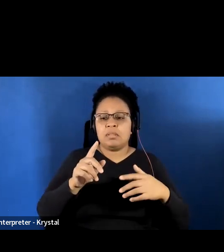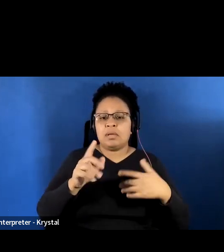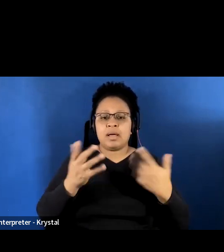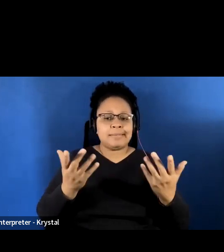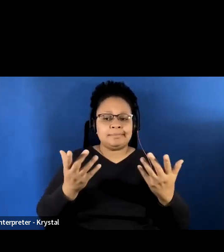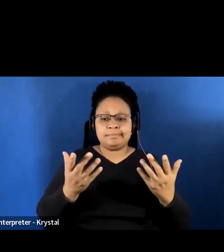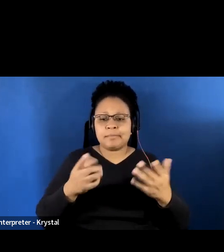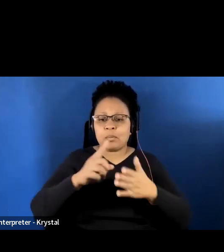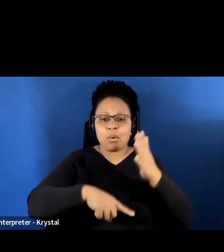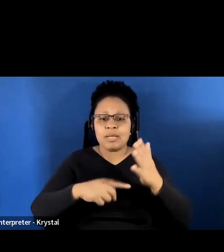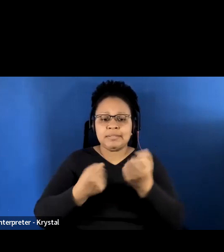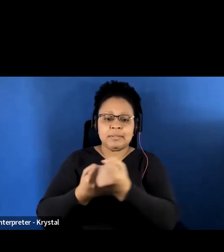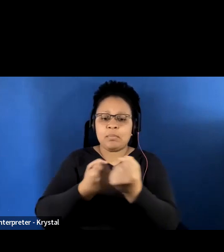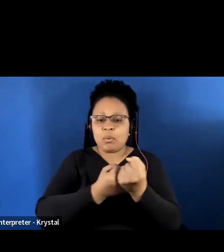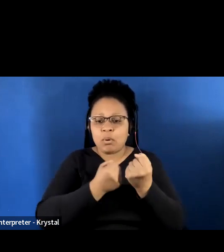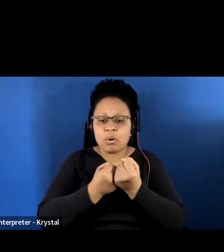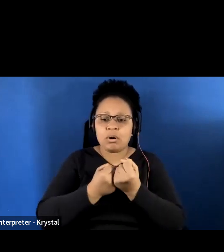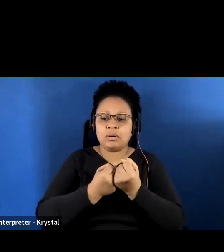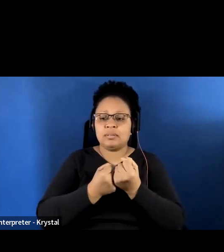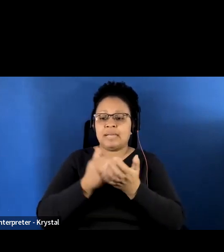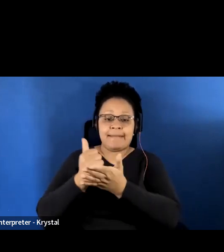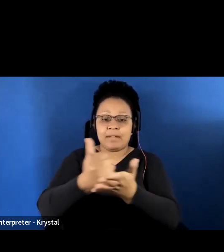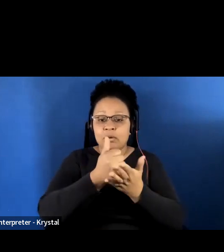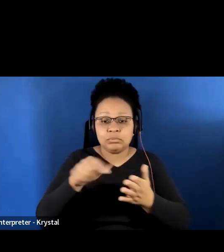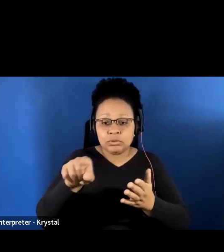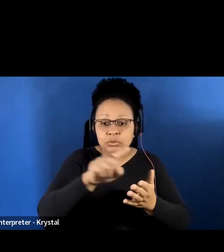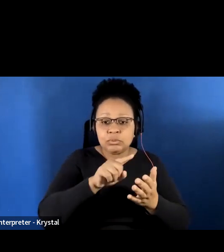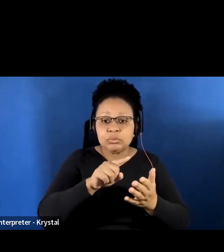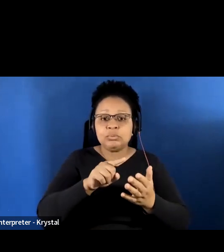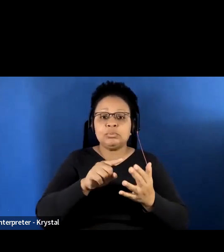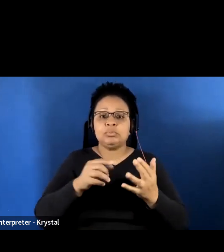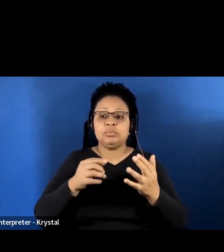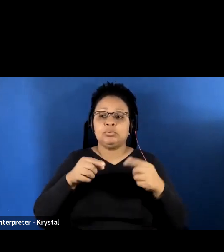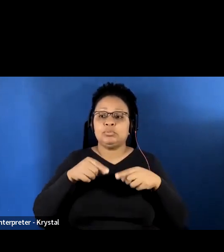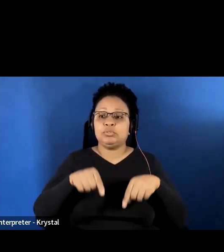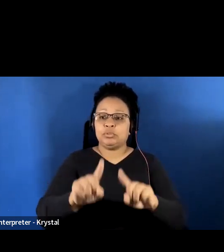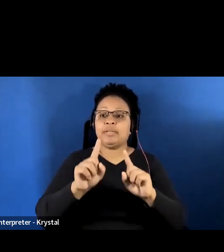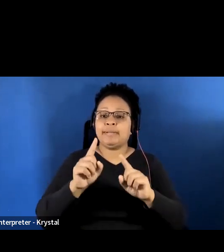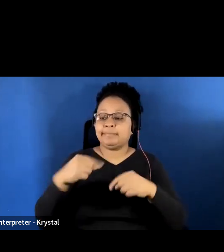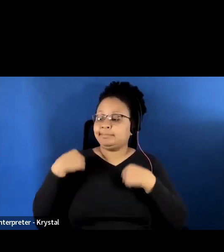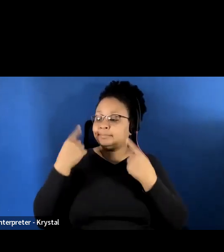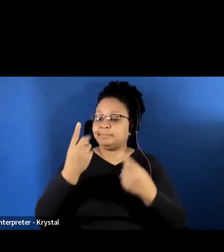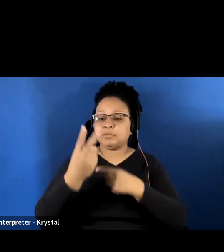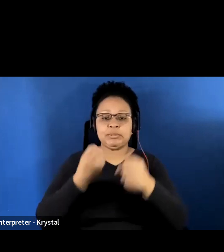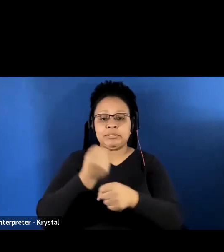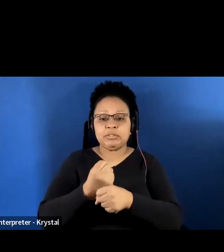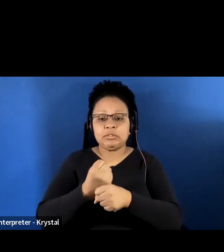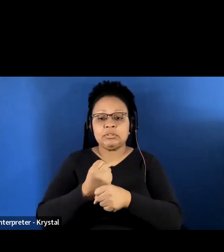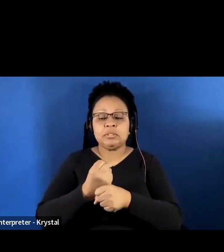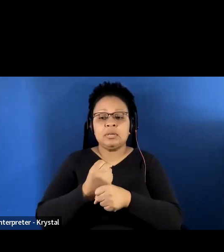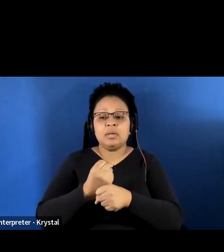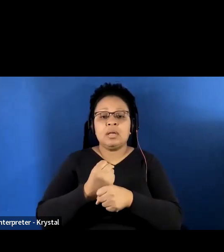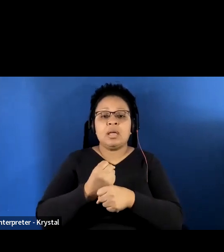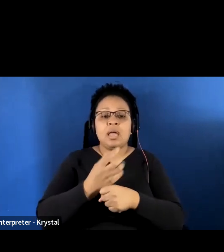What supports have been critical for you through this time? And what